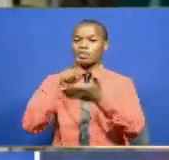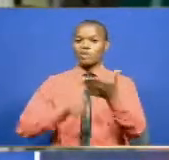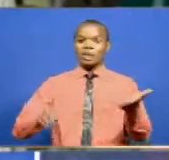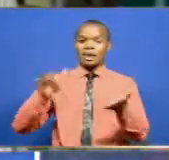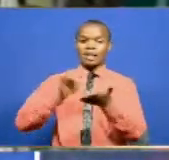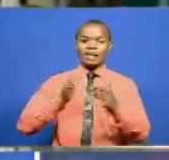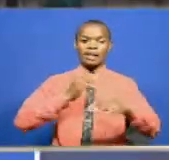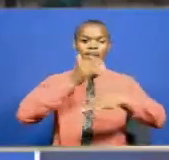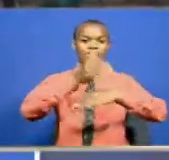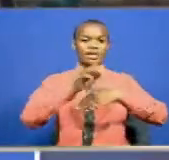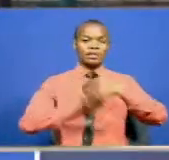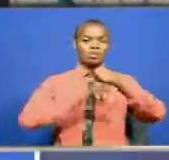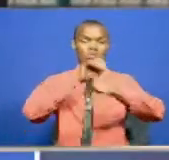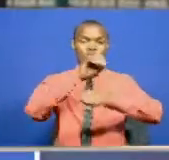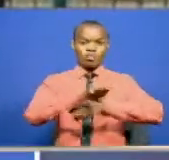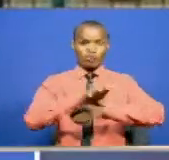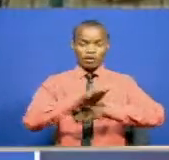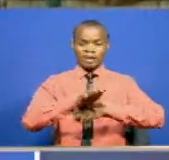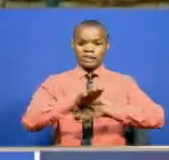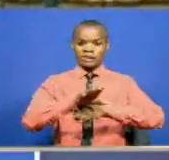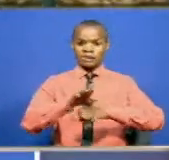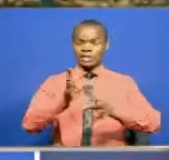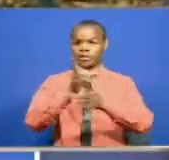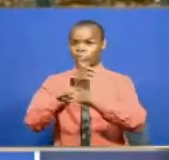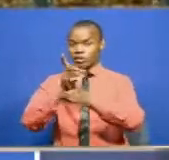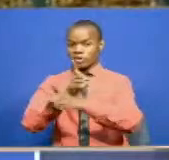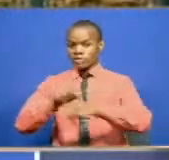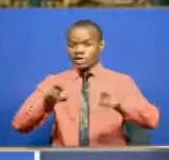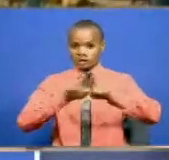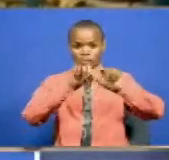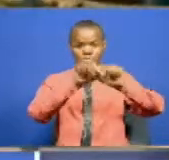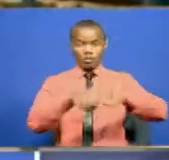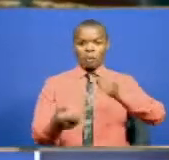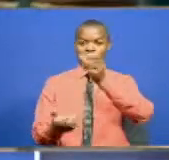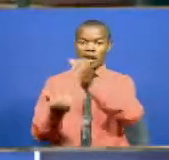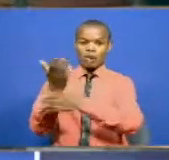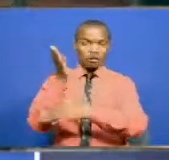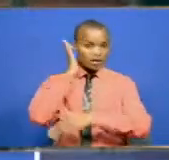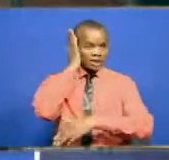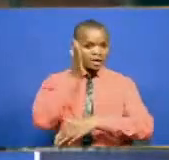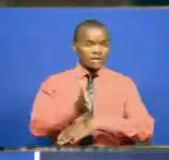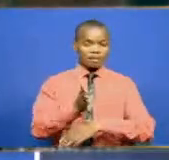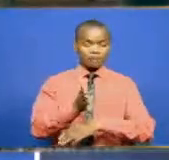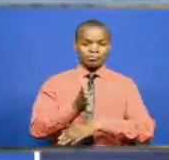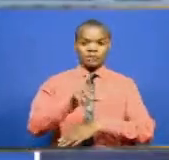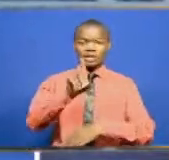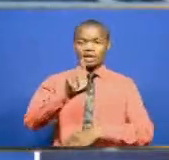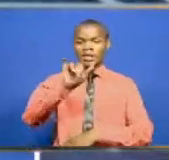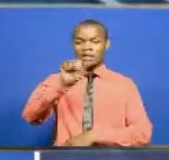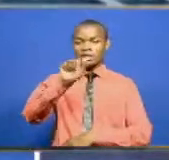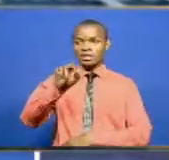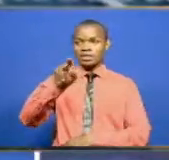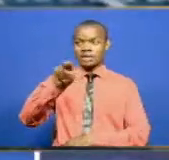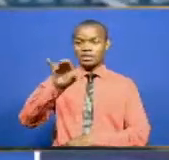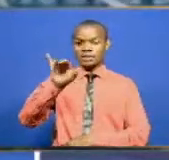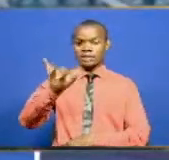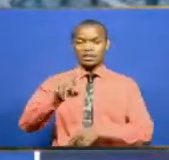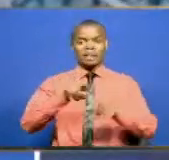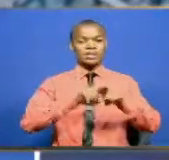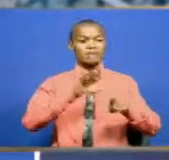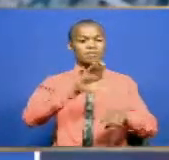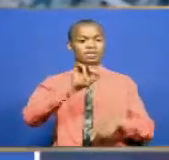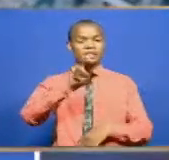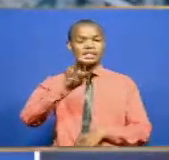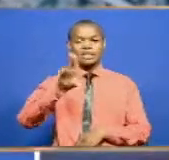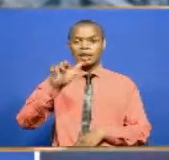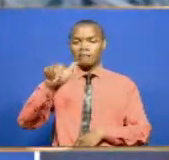Peter Pan and Wendy and Tom Hanks' Pinocchio, would be launched directly onto Disney Plus, skipping theaters. Disney is